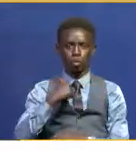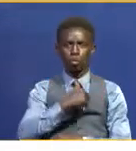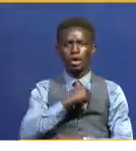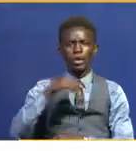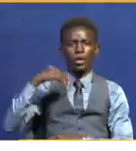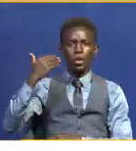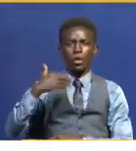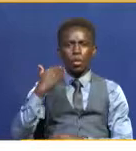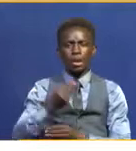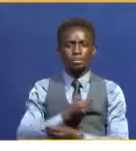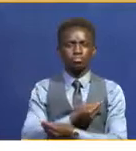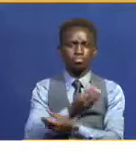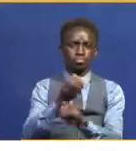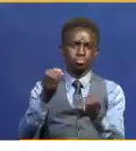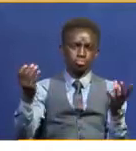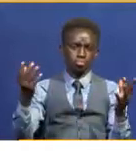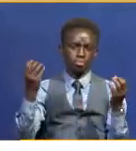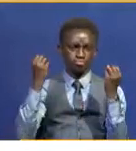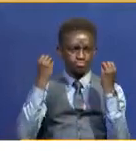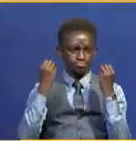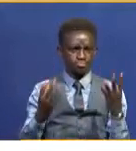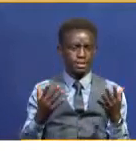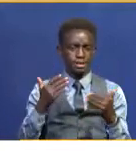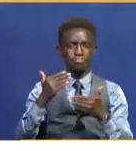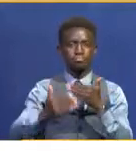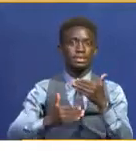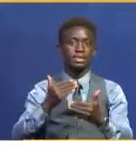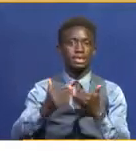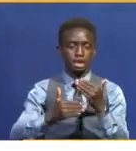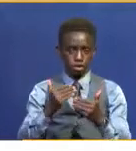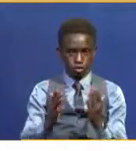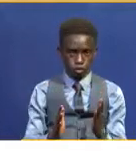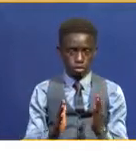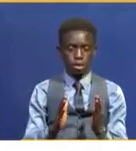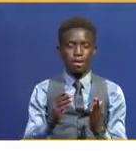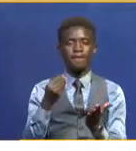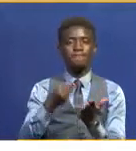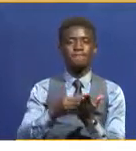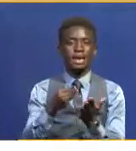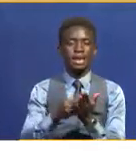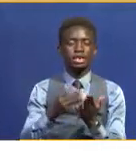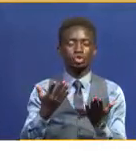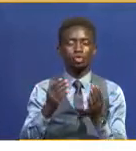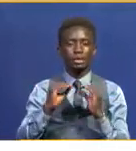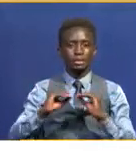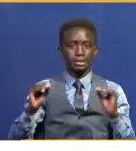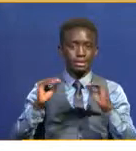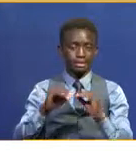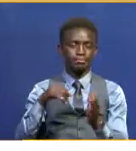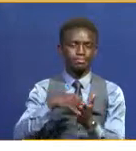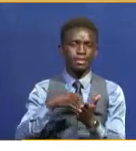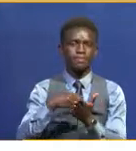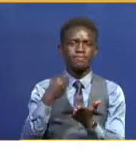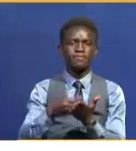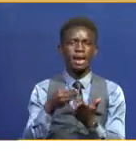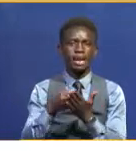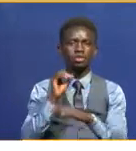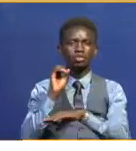of material in terms of financial literacy, as well as our financial advisors and